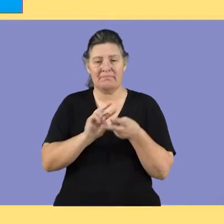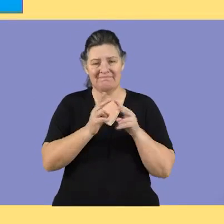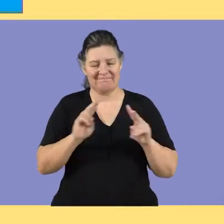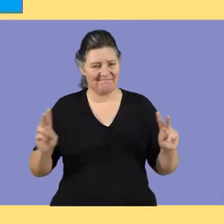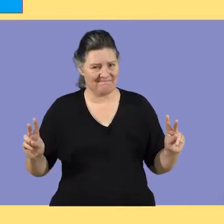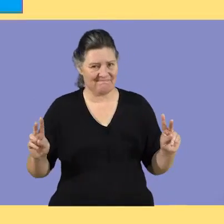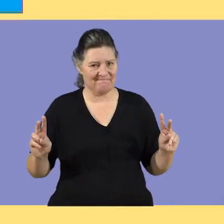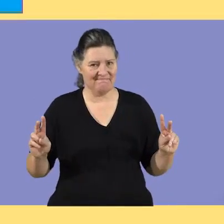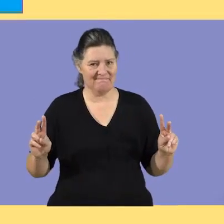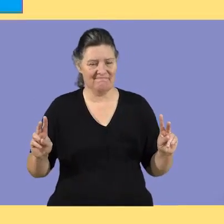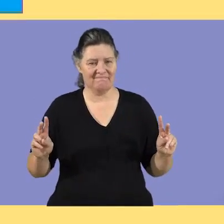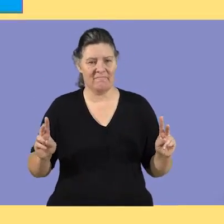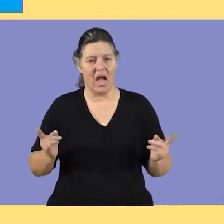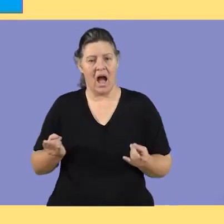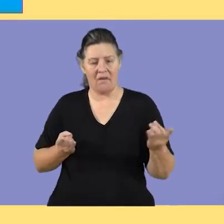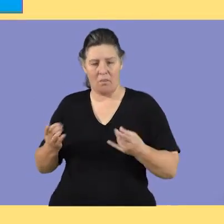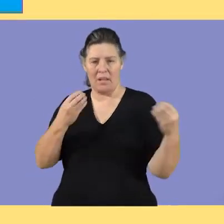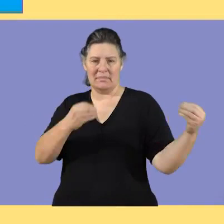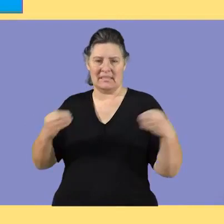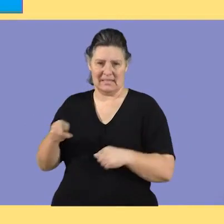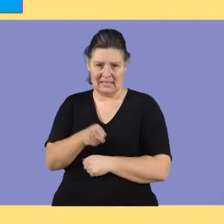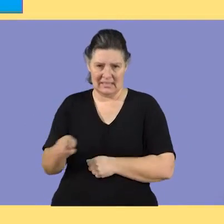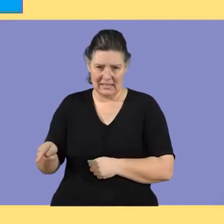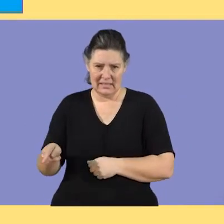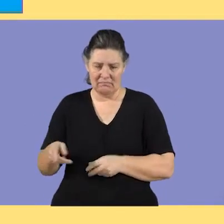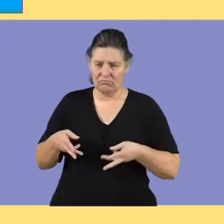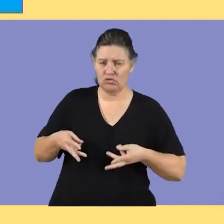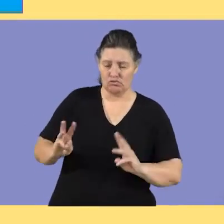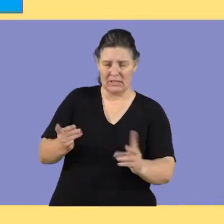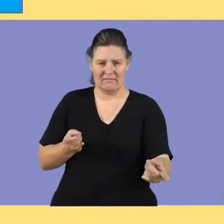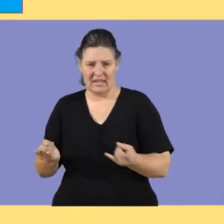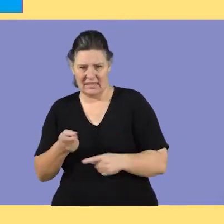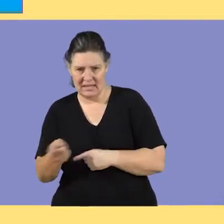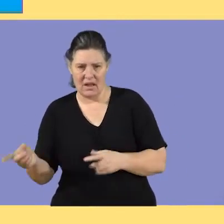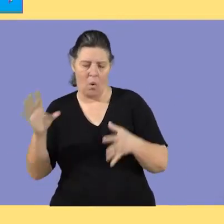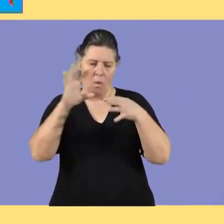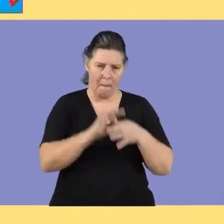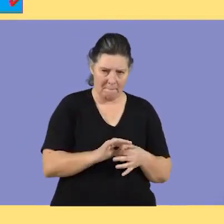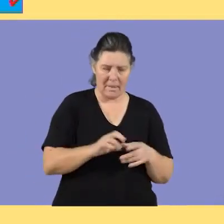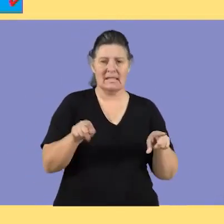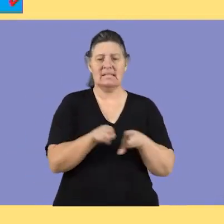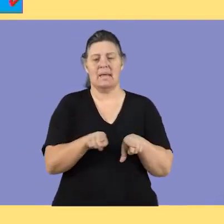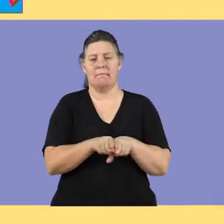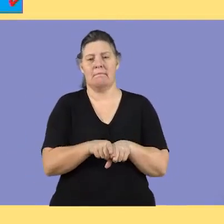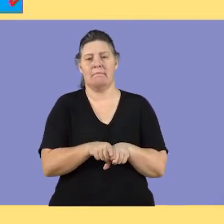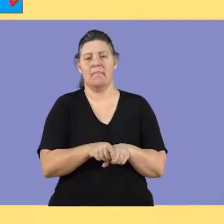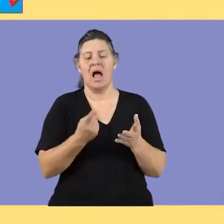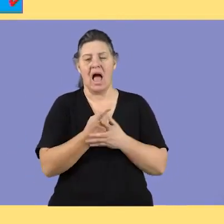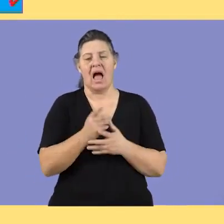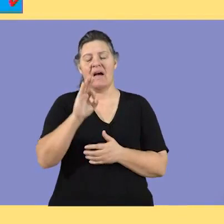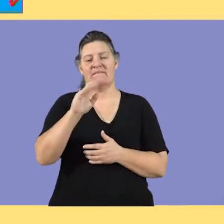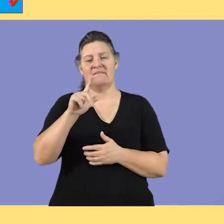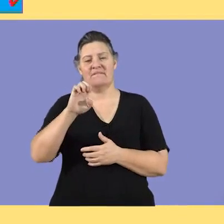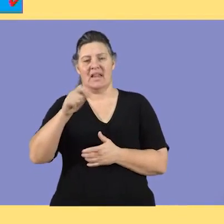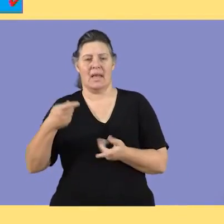types of informal businesses, where we spoke about street vendors, those who work from home, and even those who are in the flea markets.